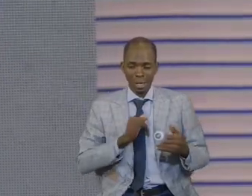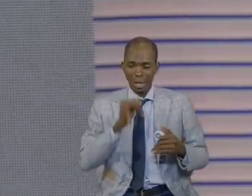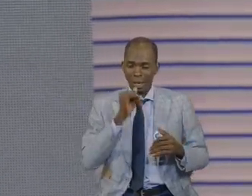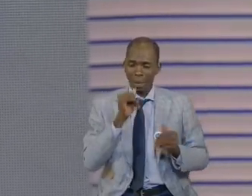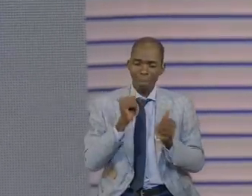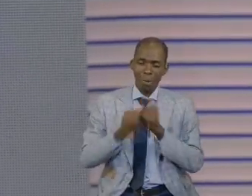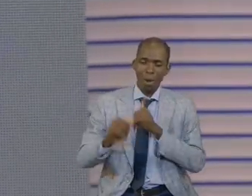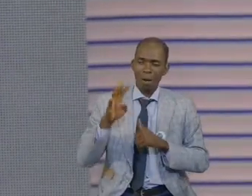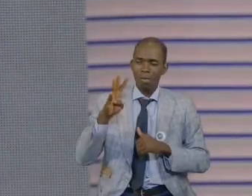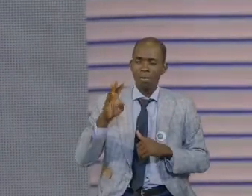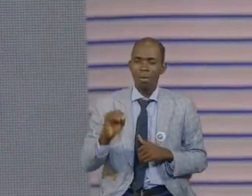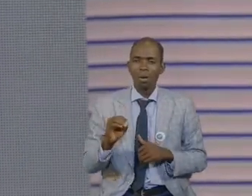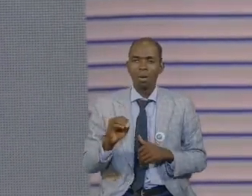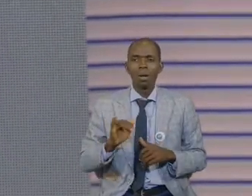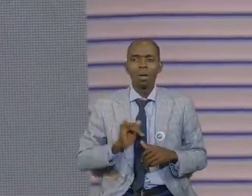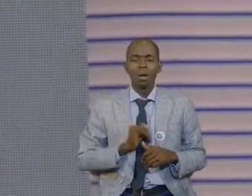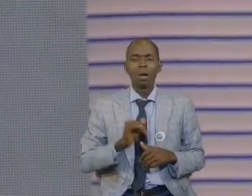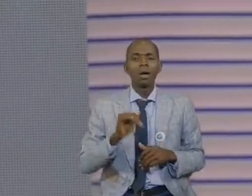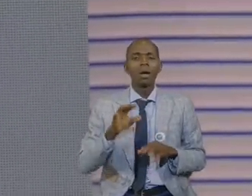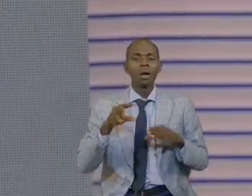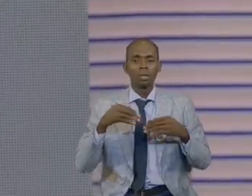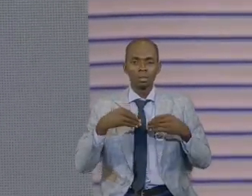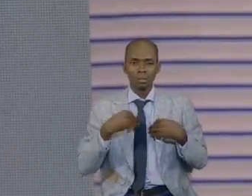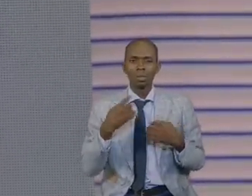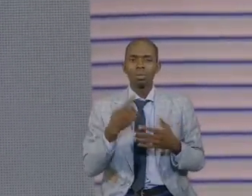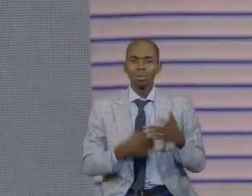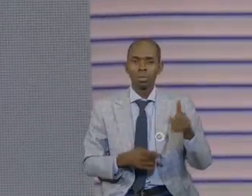I accept what you say.